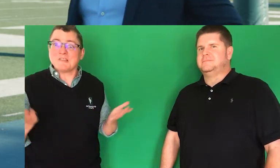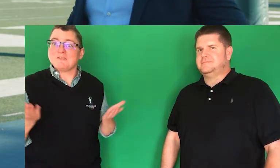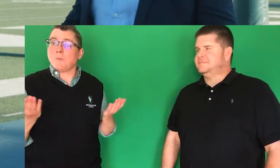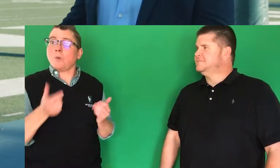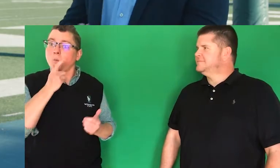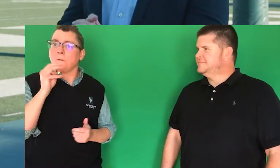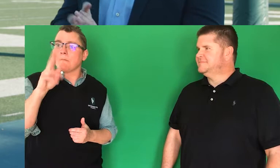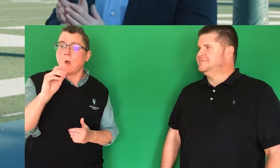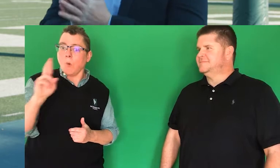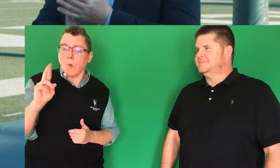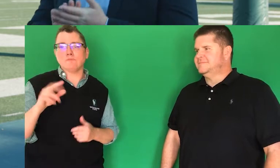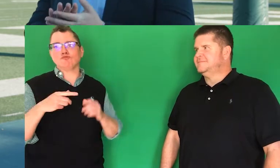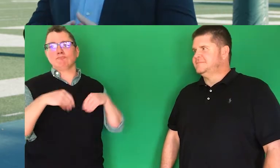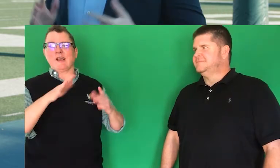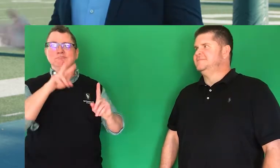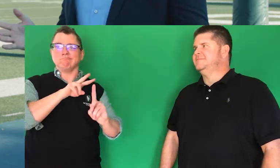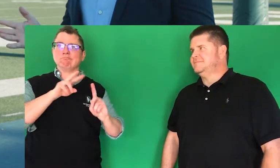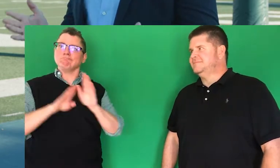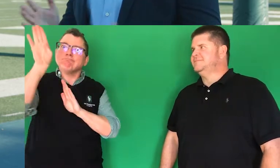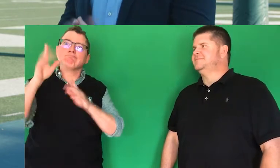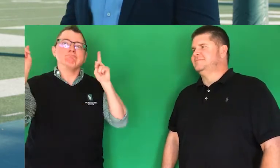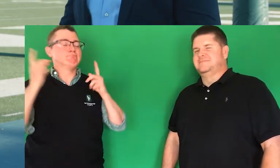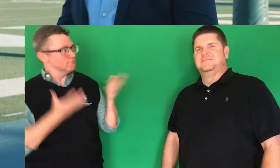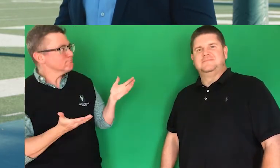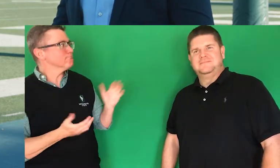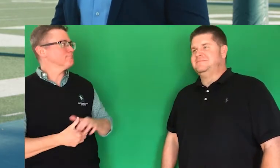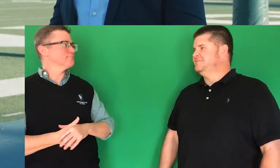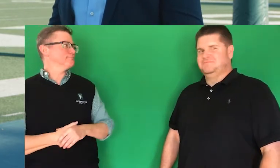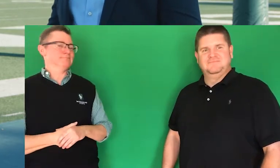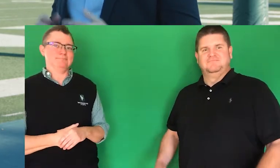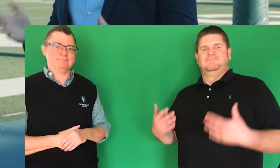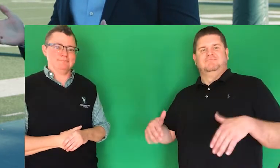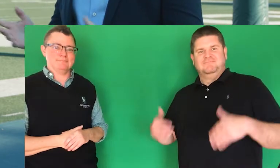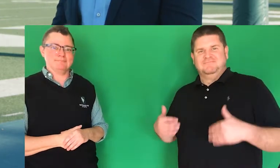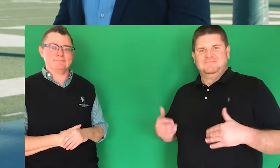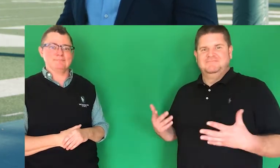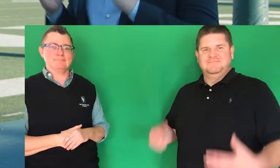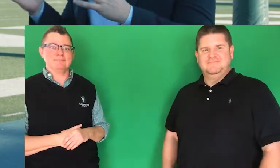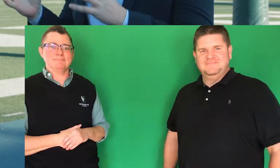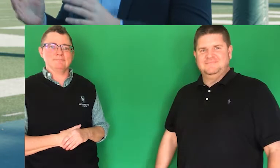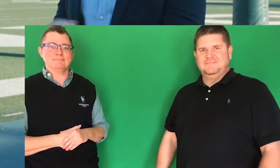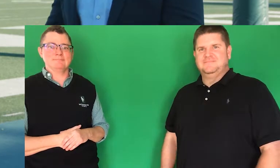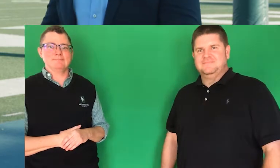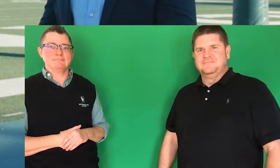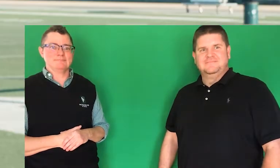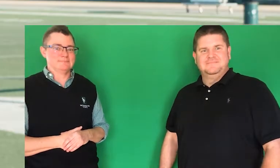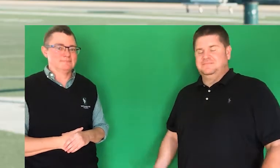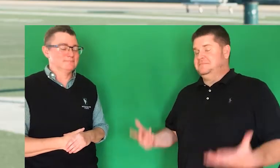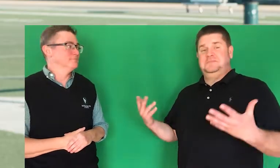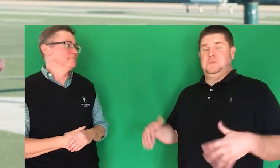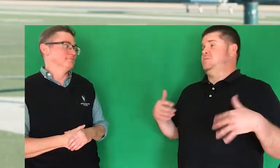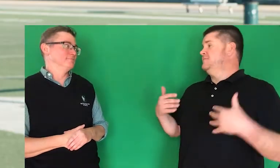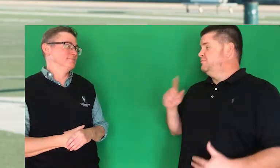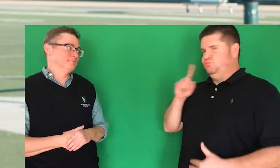Alrighty, excited to be here with you, Mark, and just Hornet Athletics has really taken off in the last 3 years, and would love just kind of to get in the mind of Mark Orr. Well,